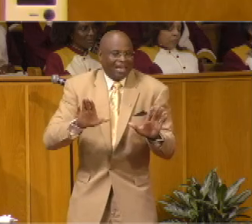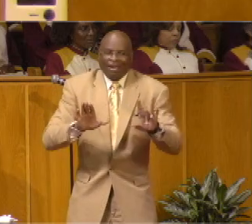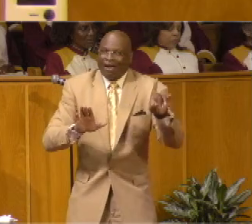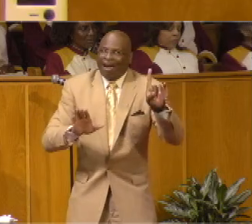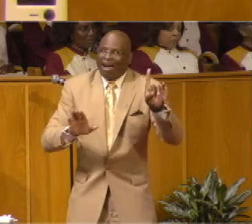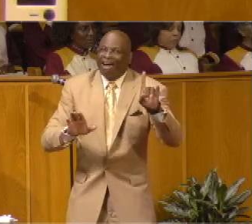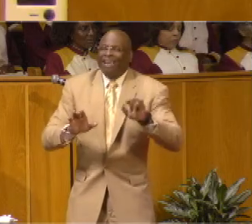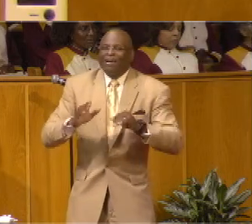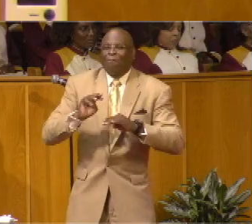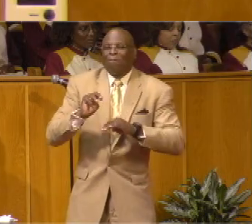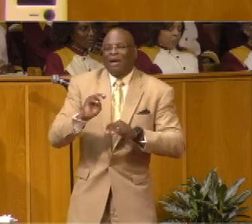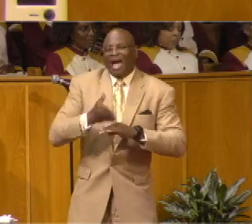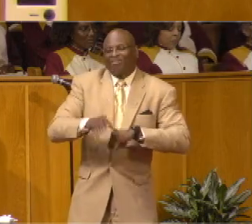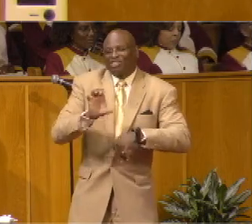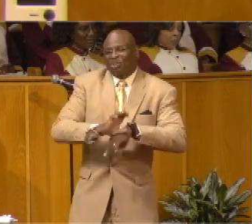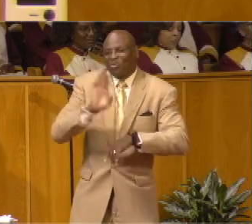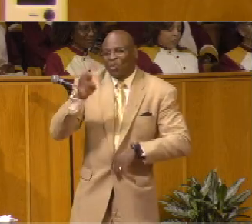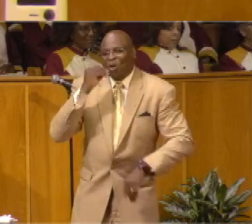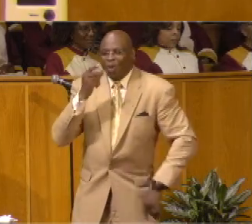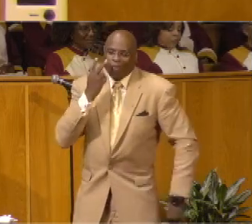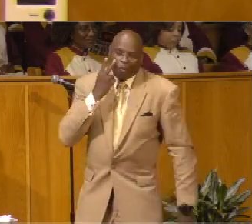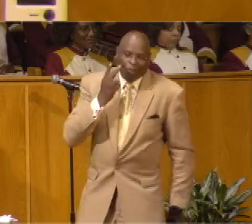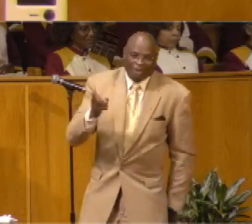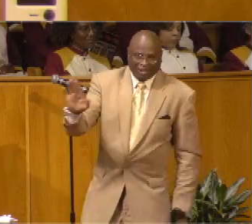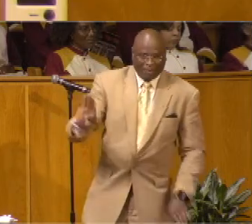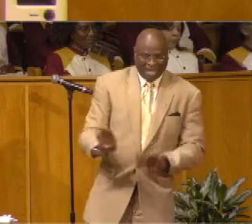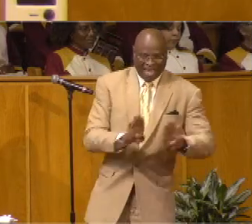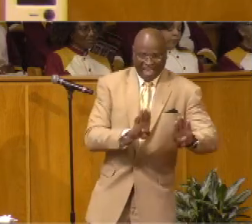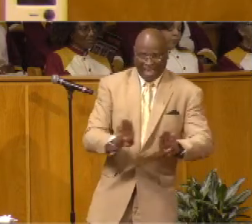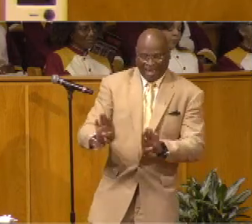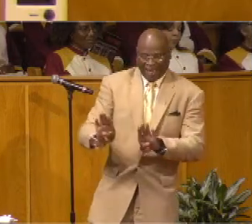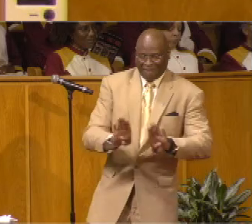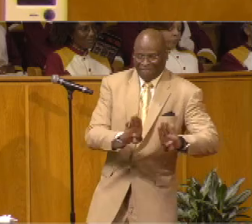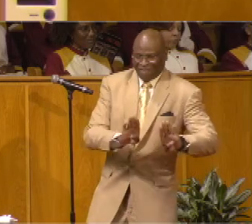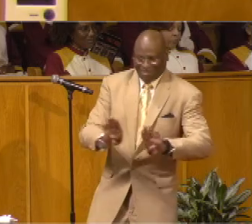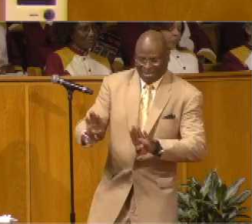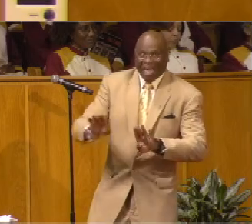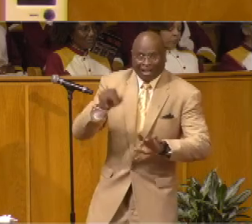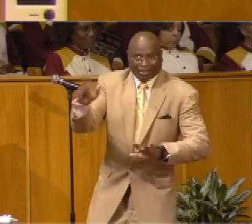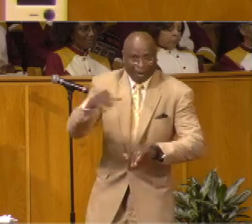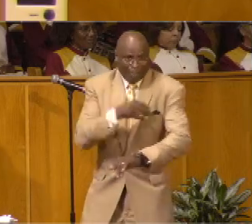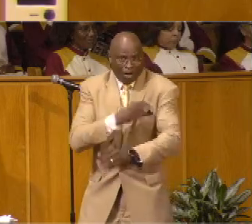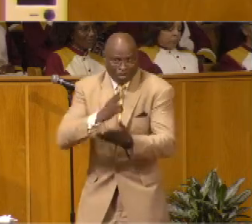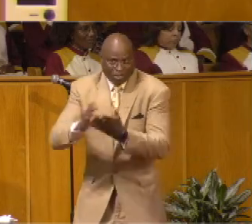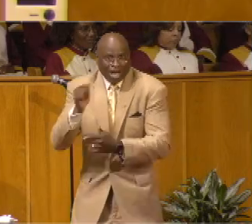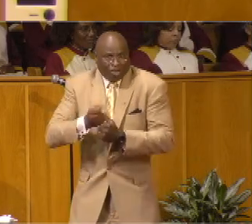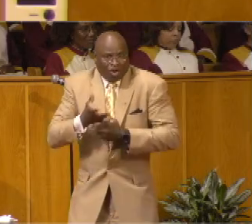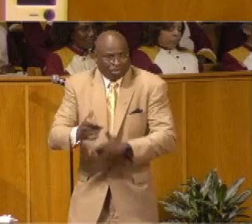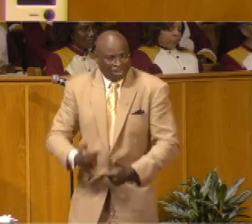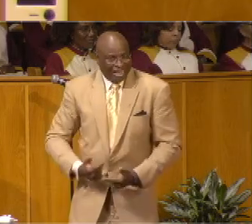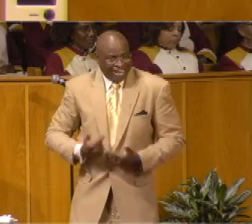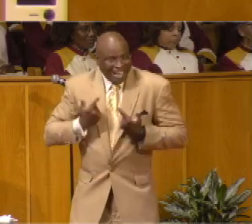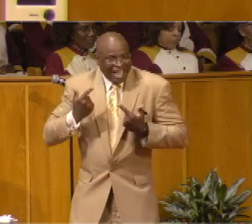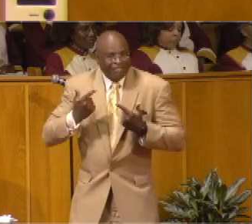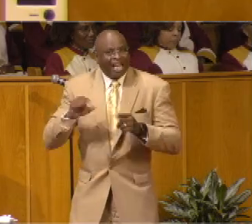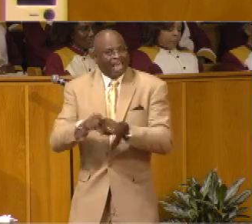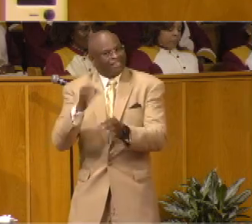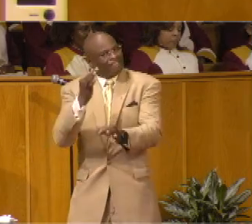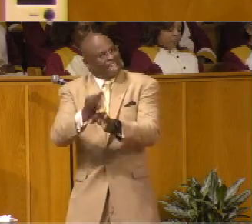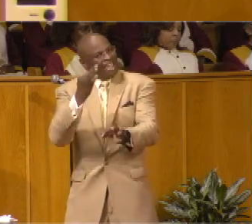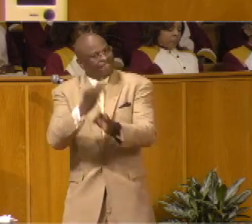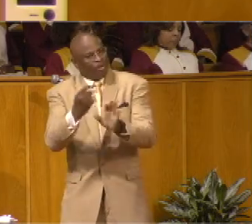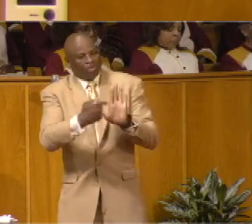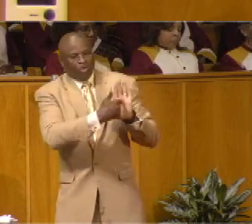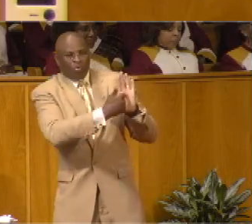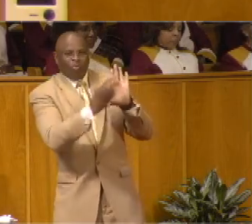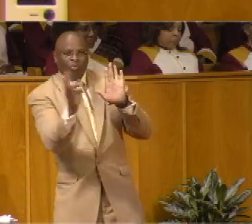Follow Him home after church. Because the power of the Holy Spirit is meant to cause us to live as faithful